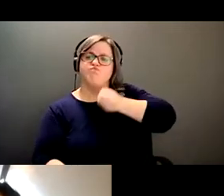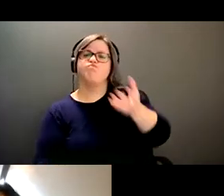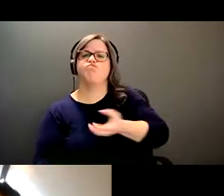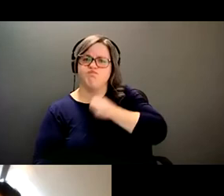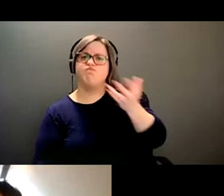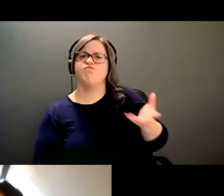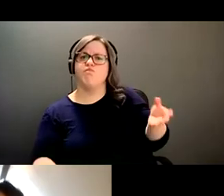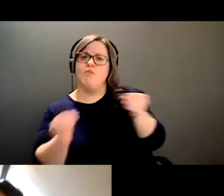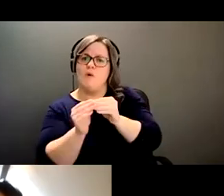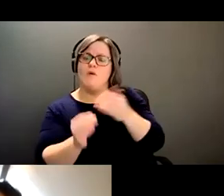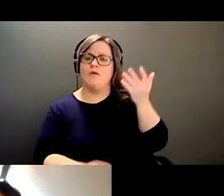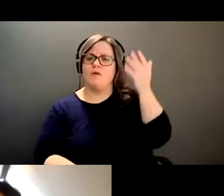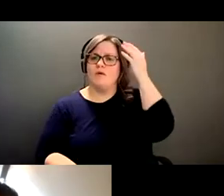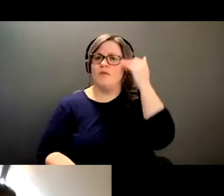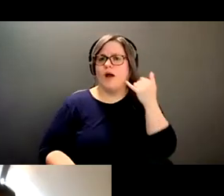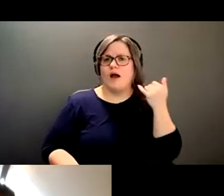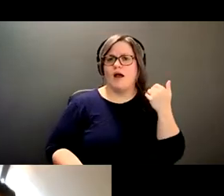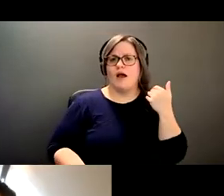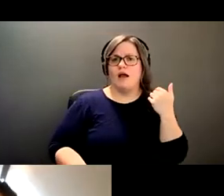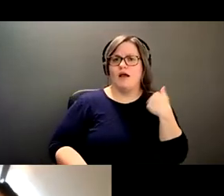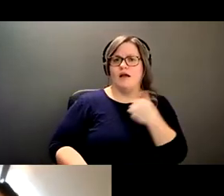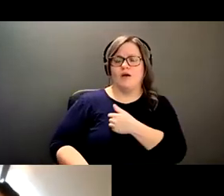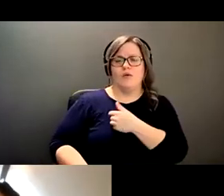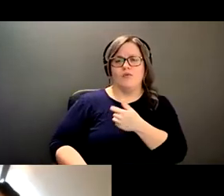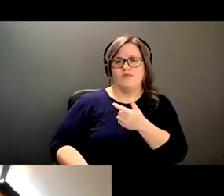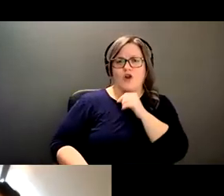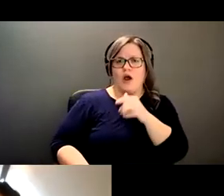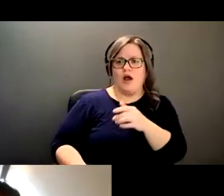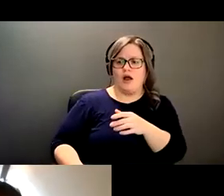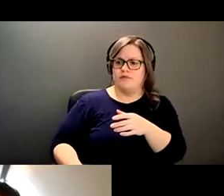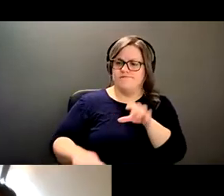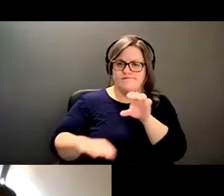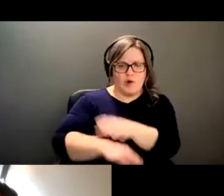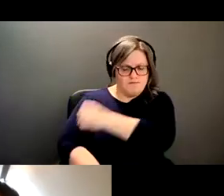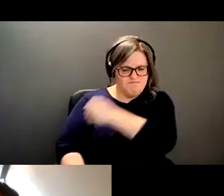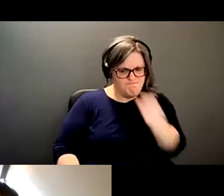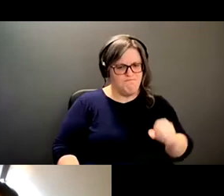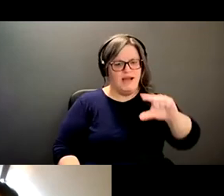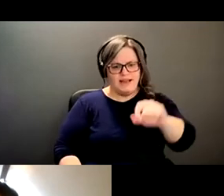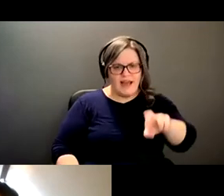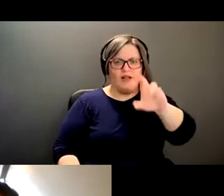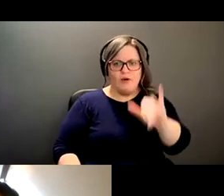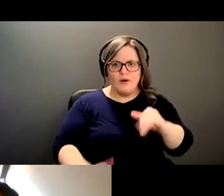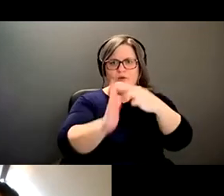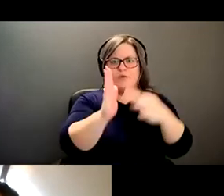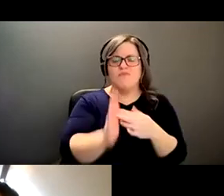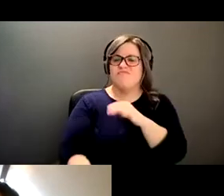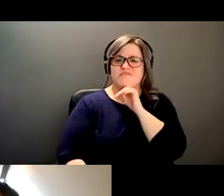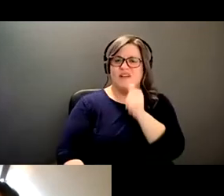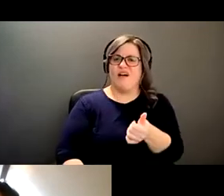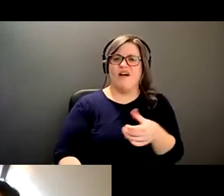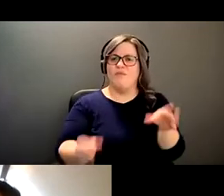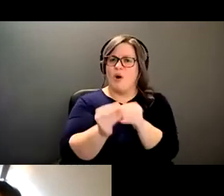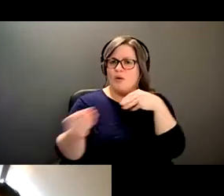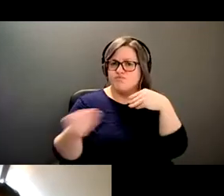because it's not within this white walled gallery. So those are some of the first things I noticed.